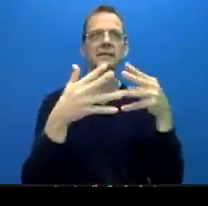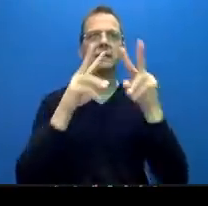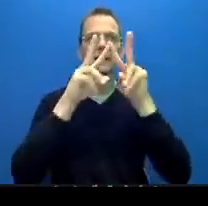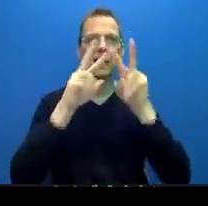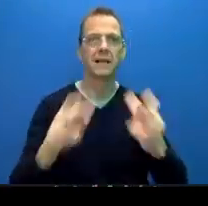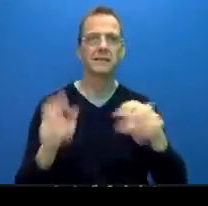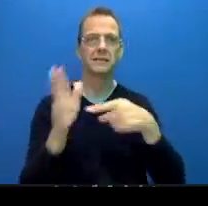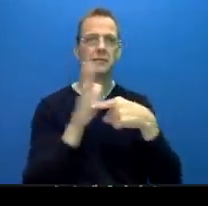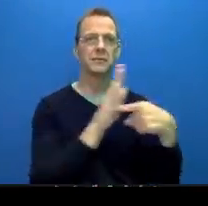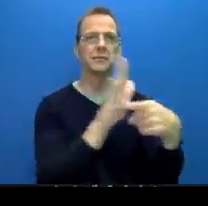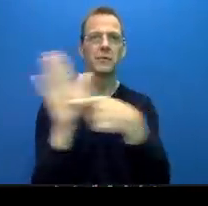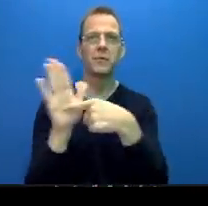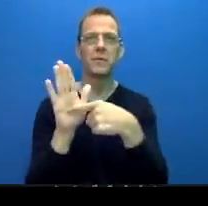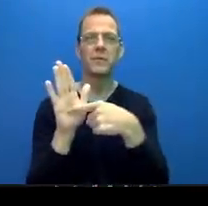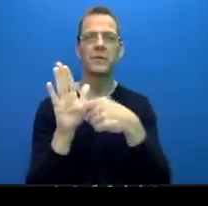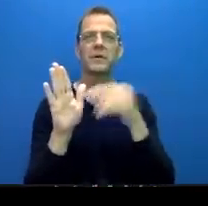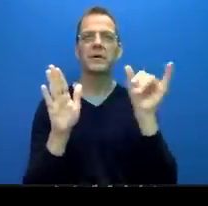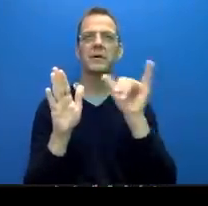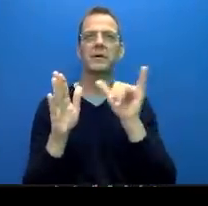follow at